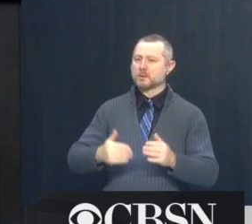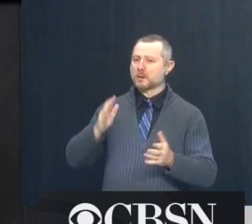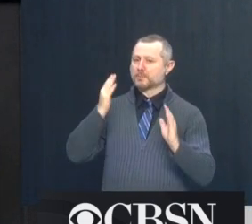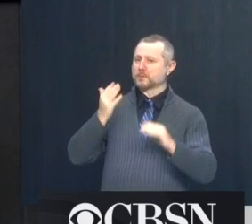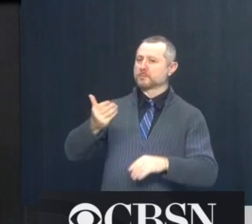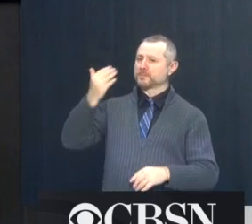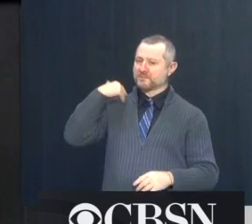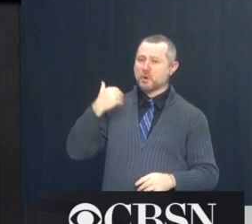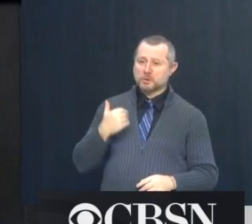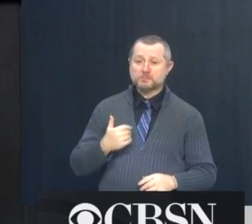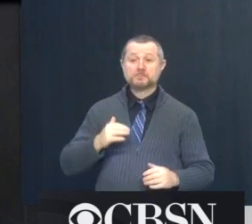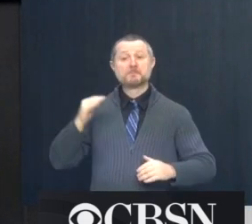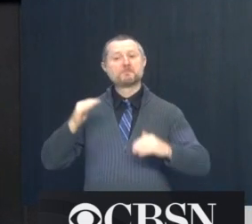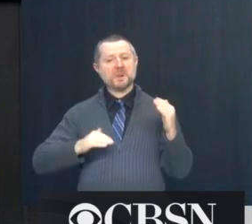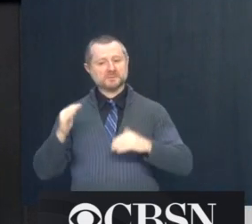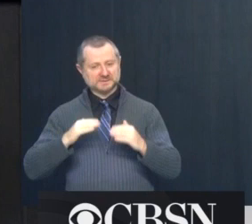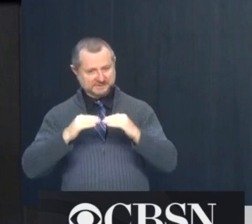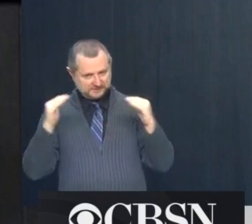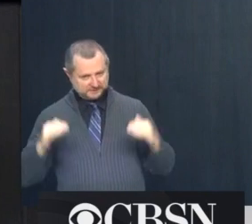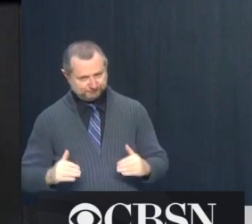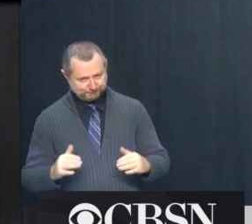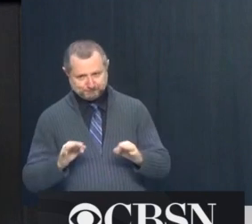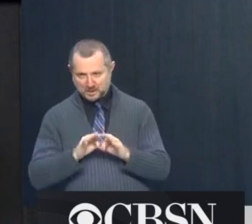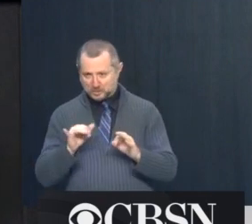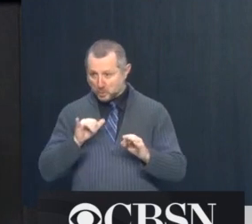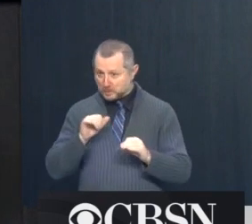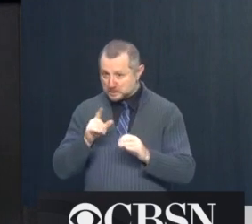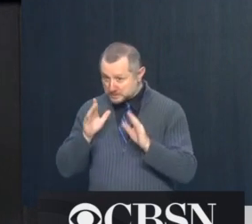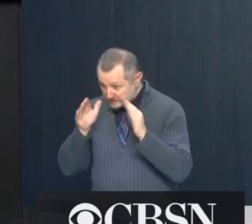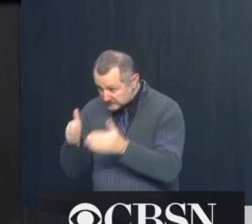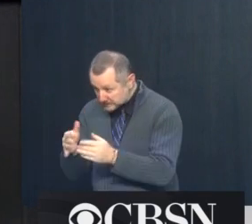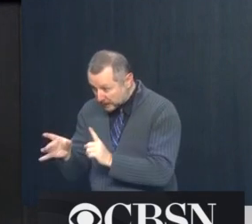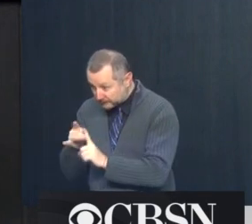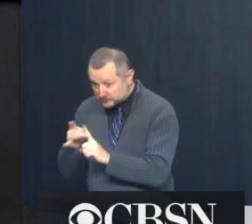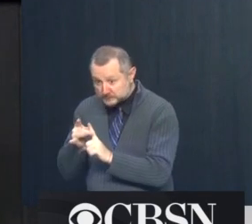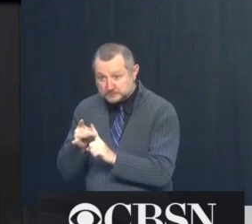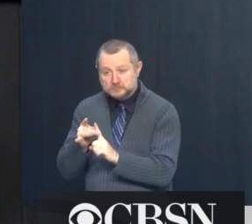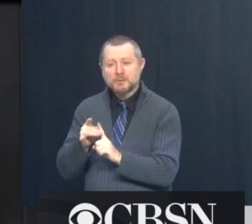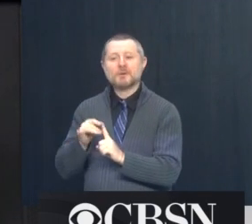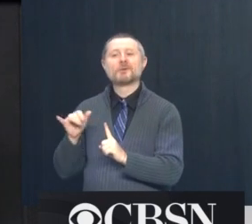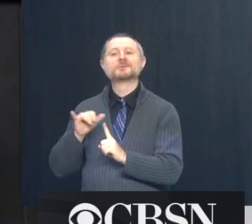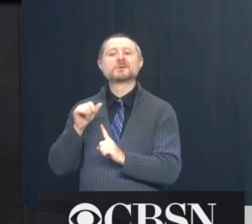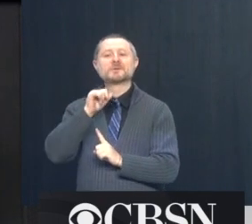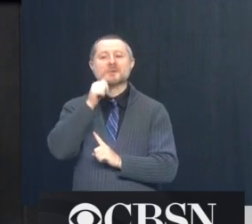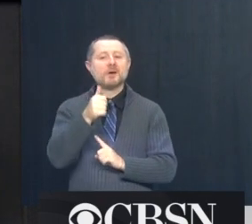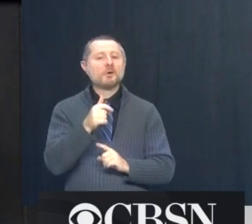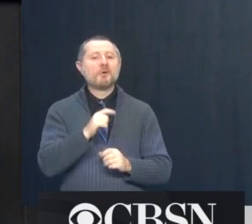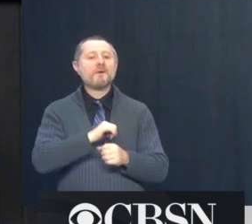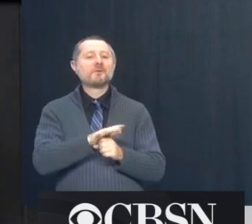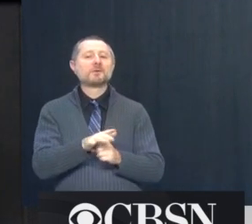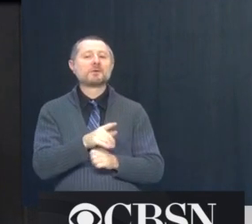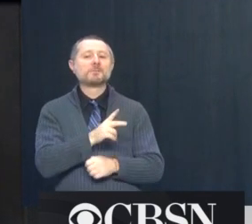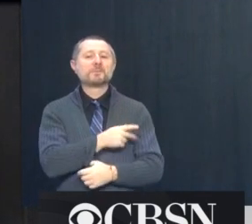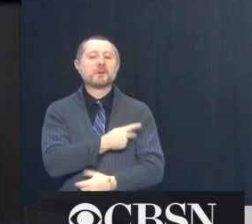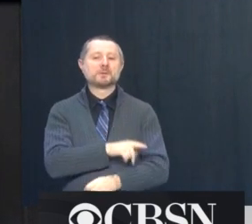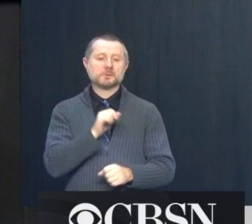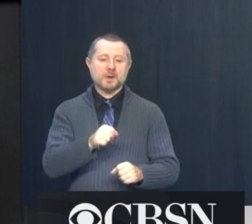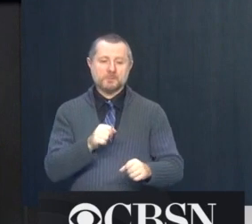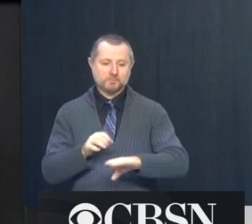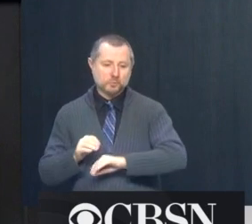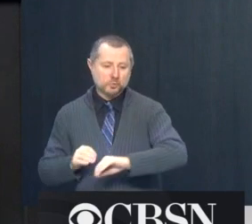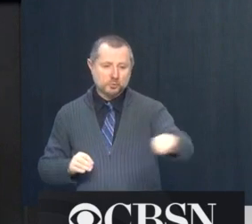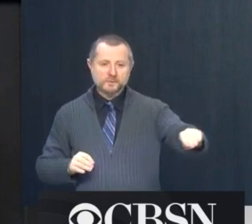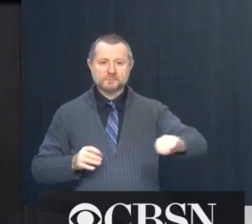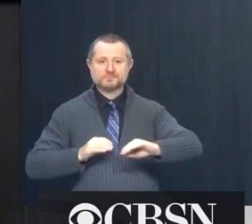just COVID patients, it's also the non-COVID patients that they can move. So balancing involves all the other medical conditions,